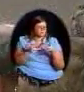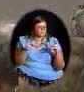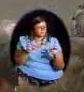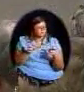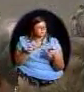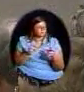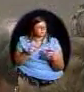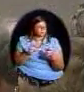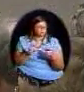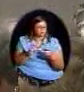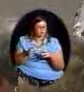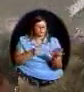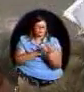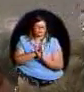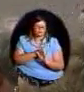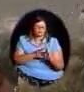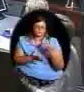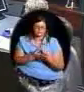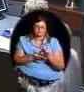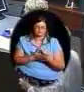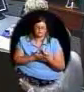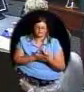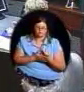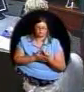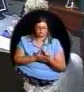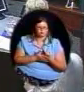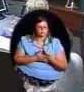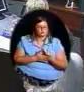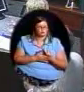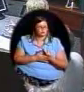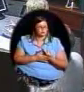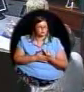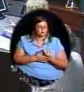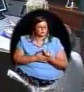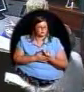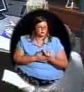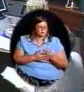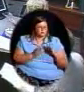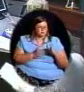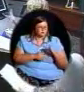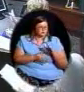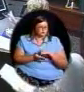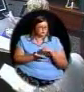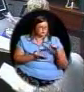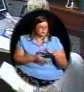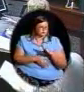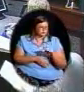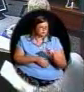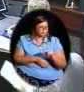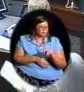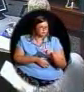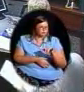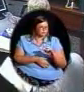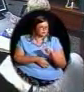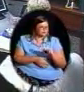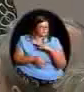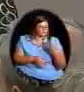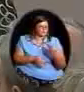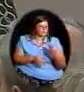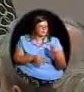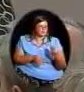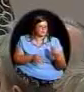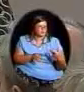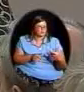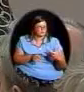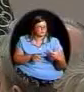Regarding protective factors, it looks at the students' bonding and attachment in many parts of the community. Do they have places